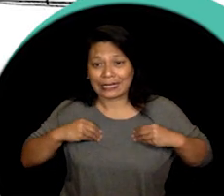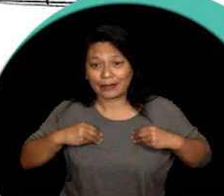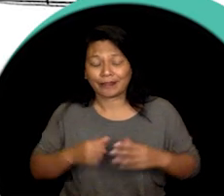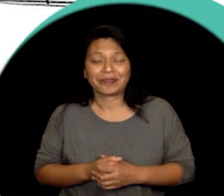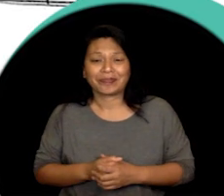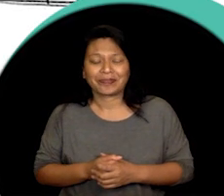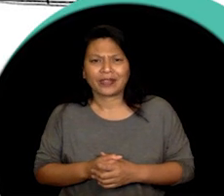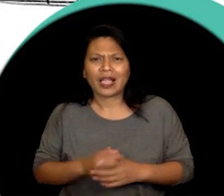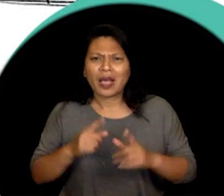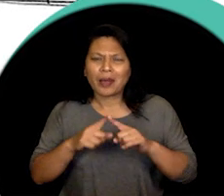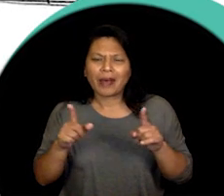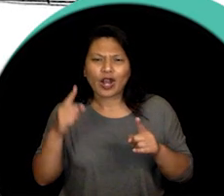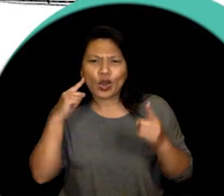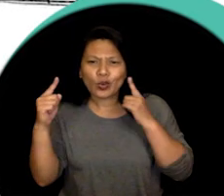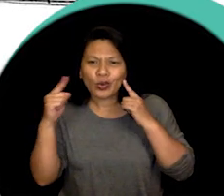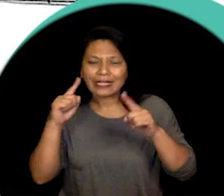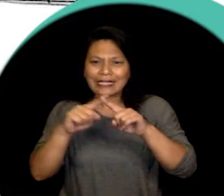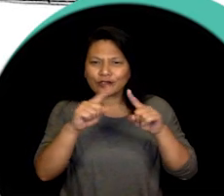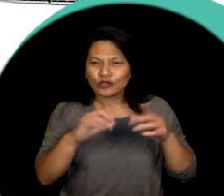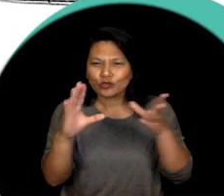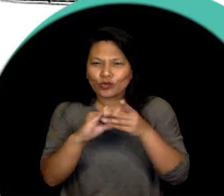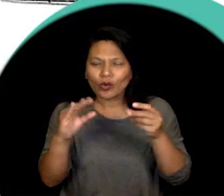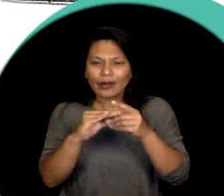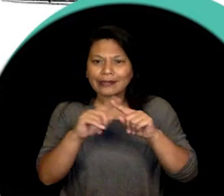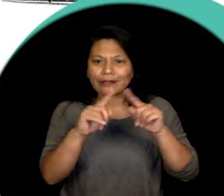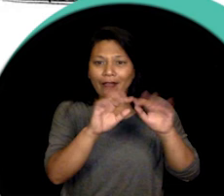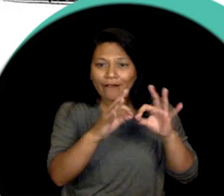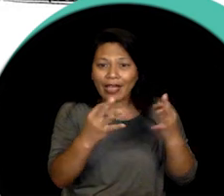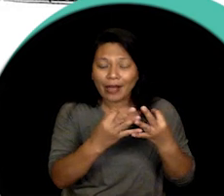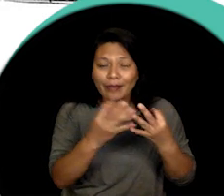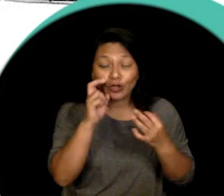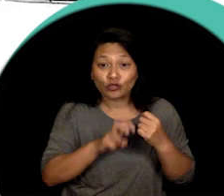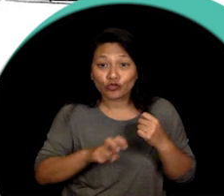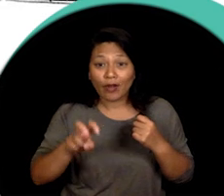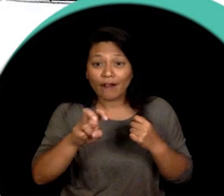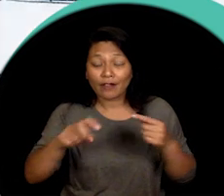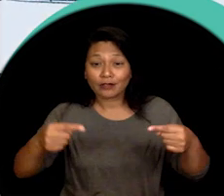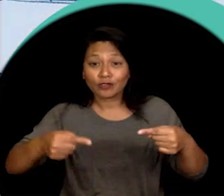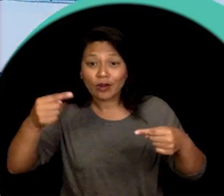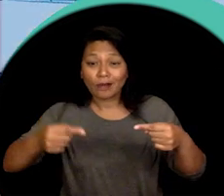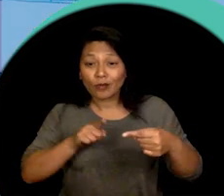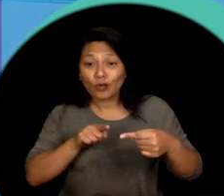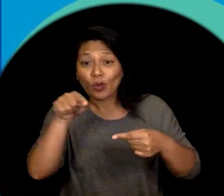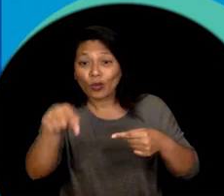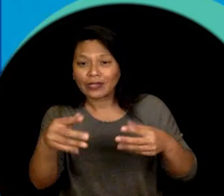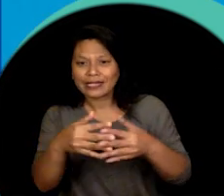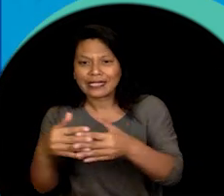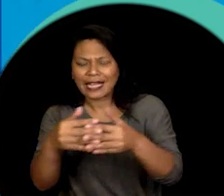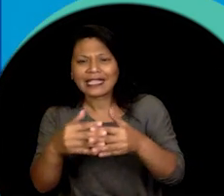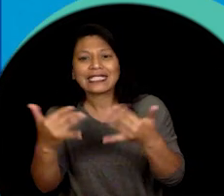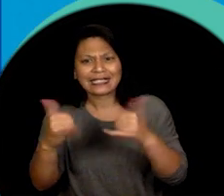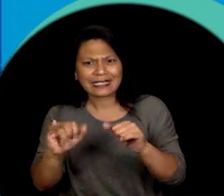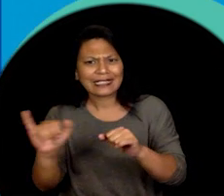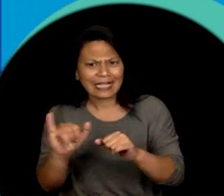hearing stories about families who would go across to the American side, back and forth, who were sort of hassled in the same